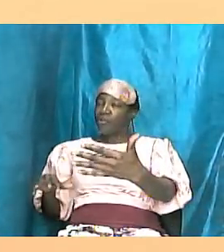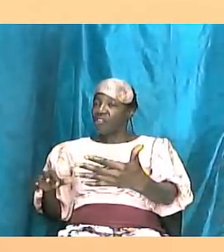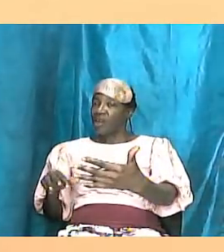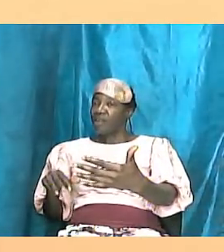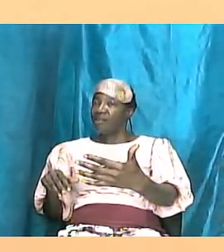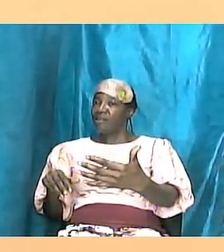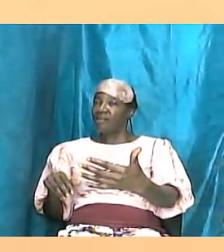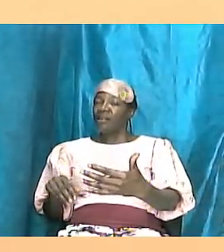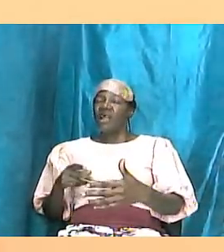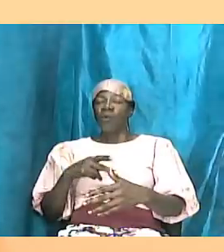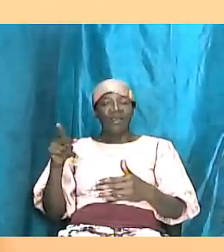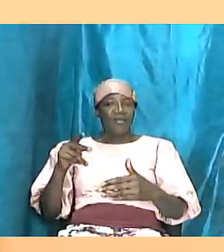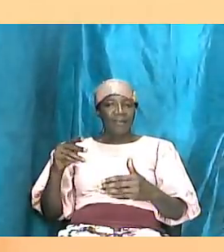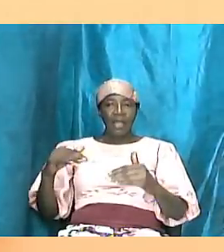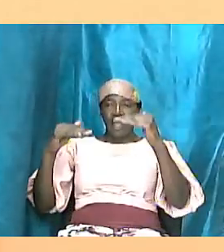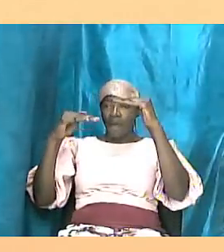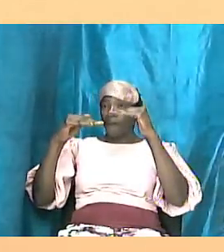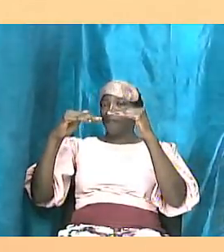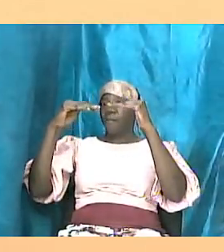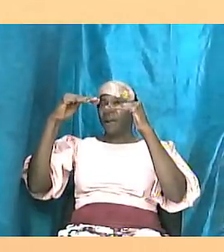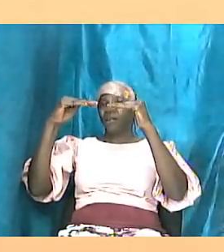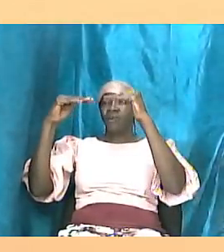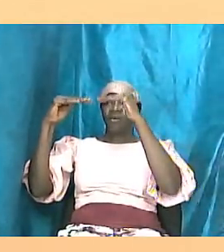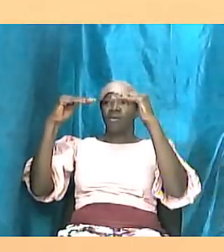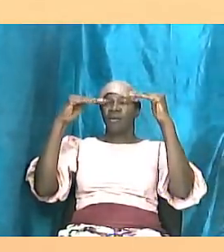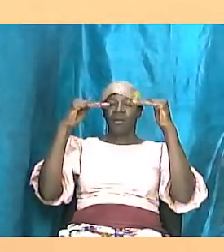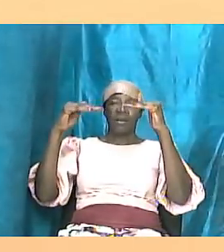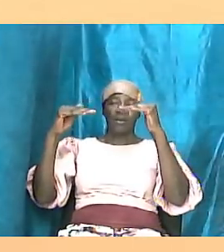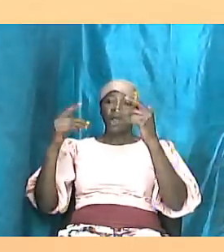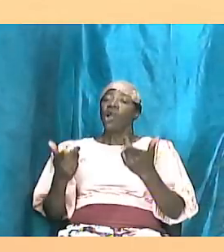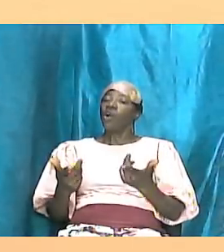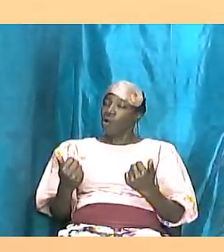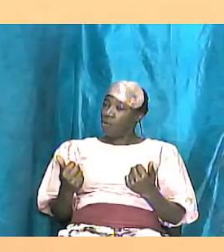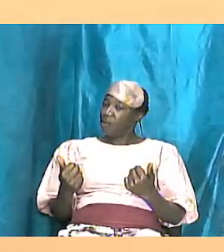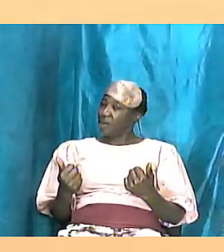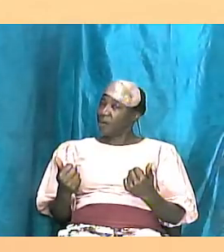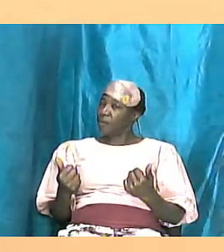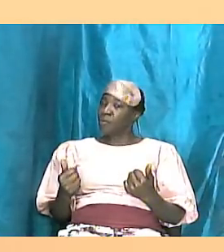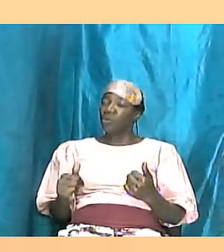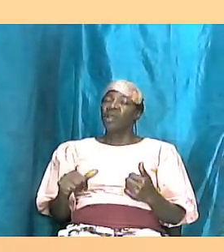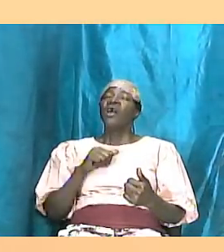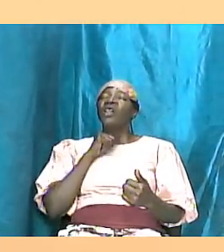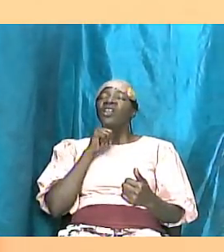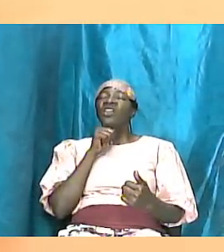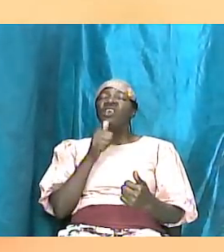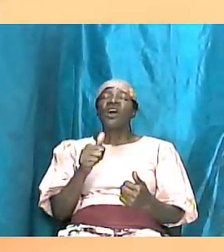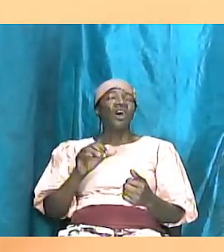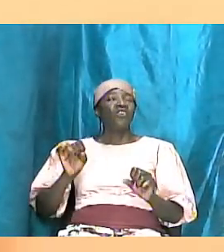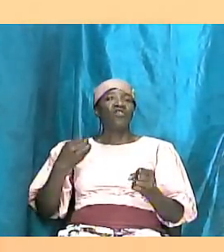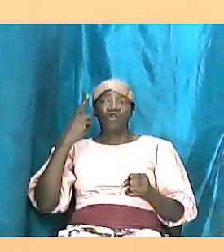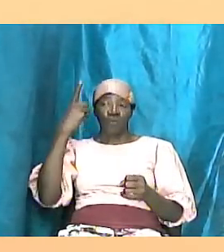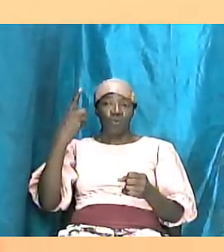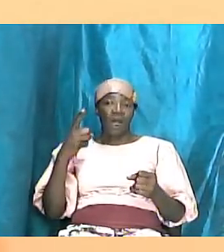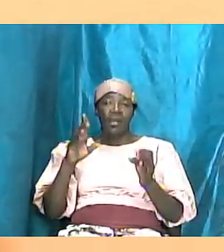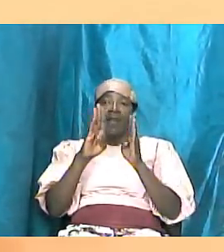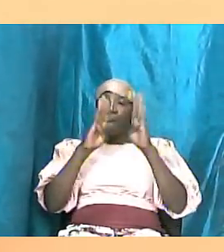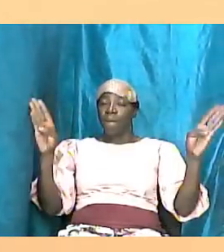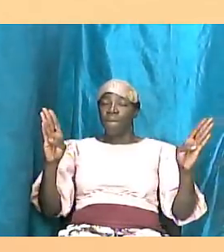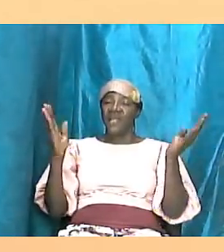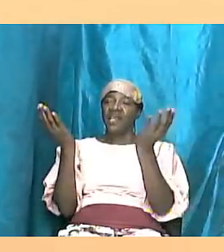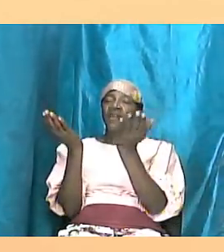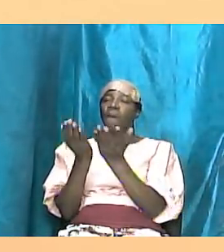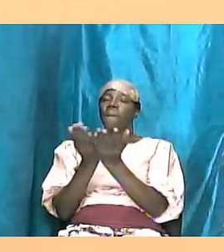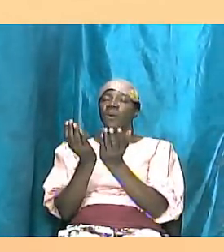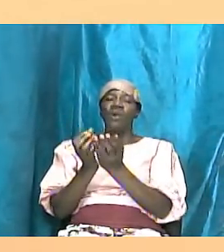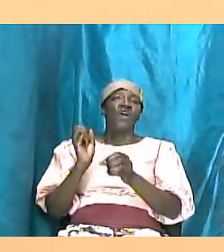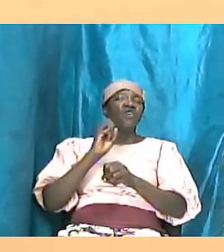see patterns emerging. And so we know that it is just not one big book with things haphazardly thrown all